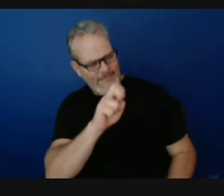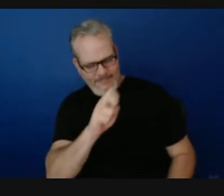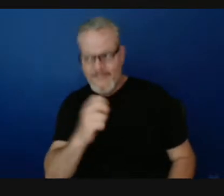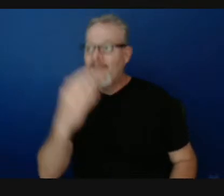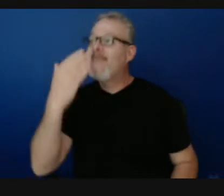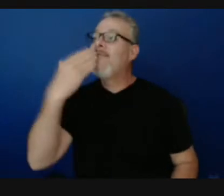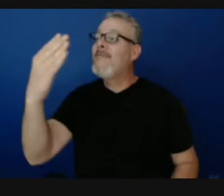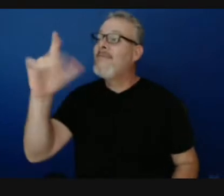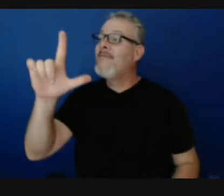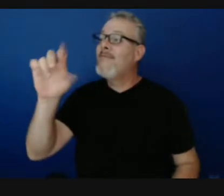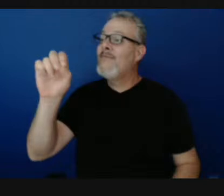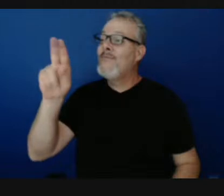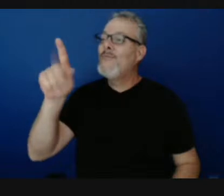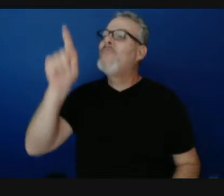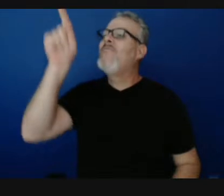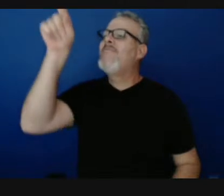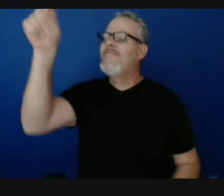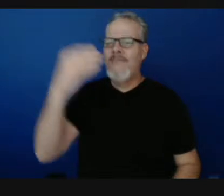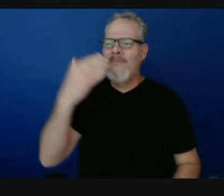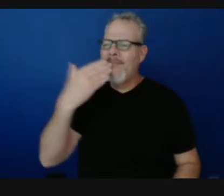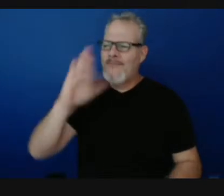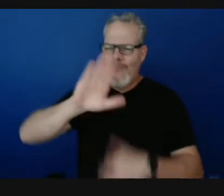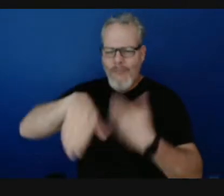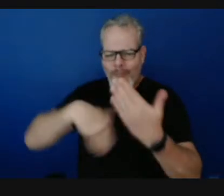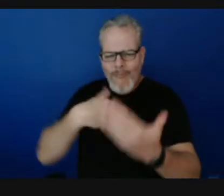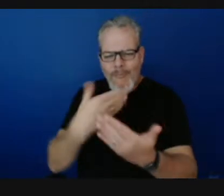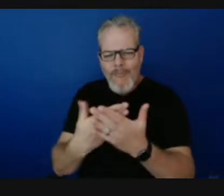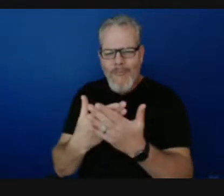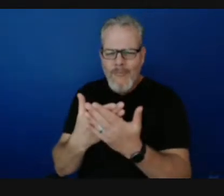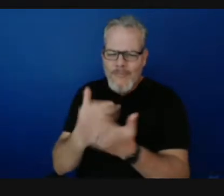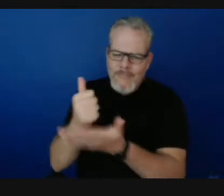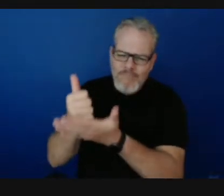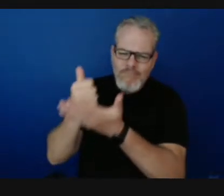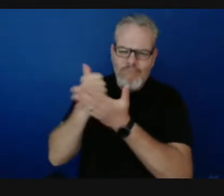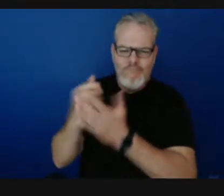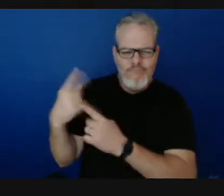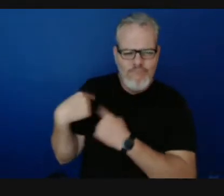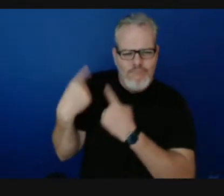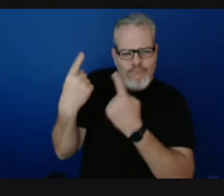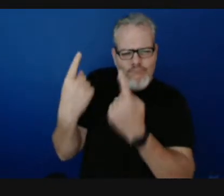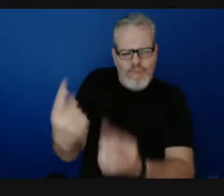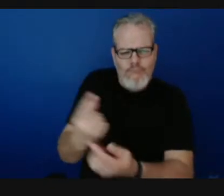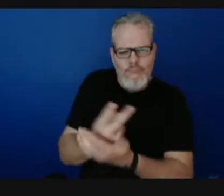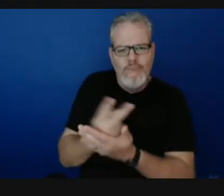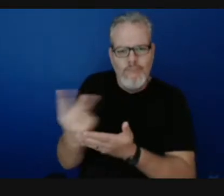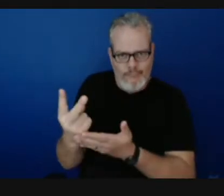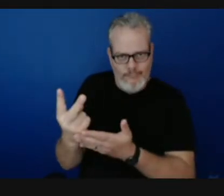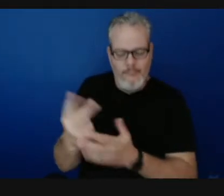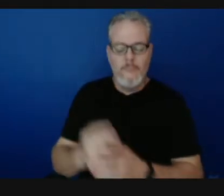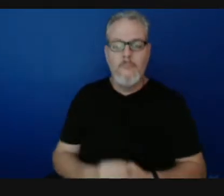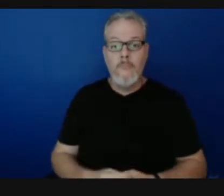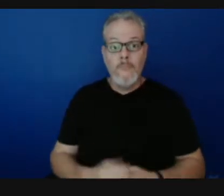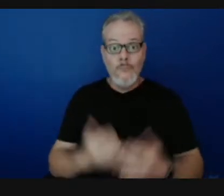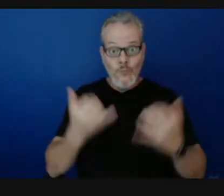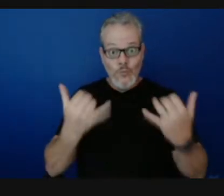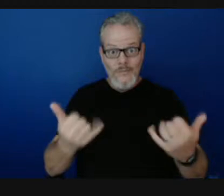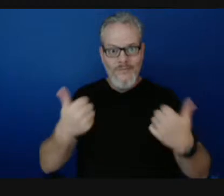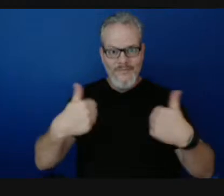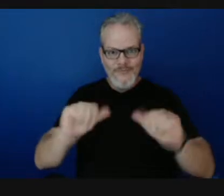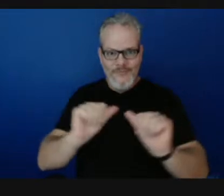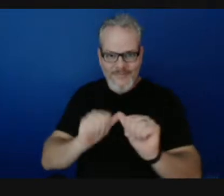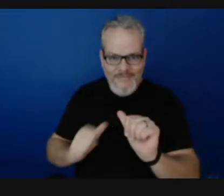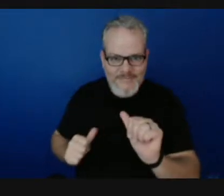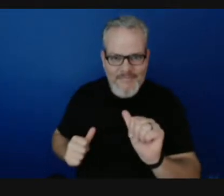the back end, who'll be on a little later, for all the effort over the last couple of weeks. So let's try to catch up here, and let's switch our